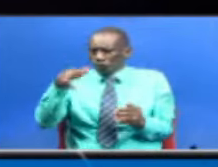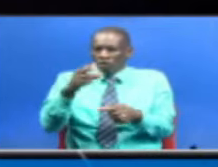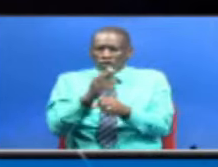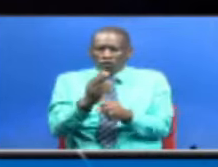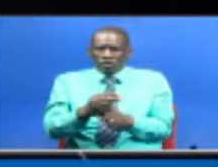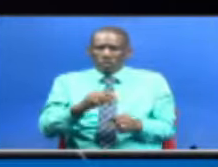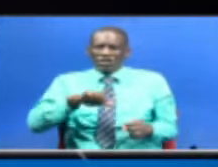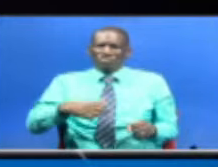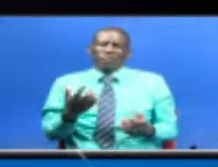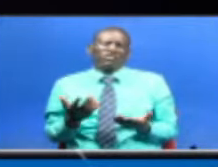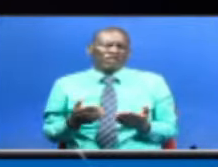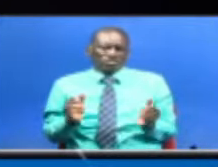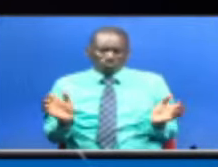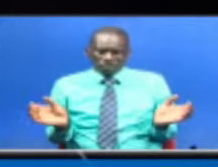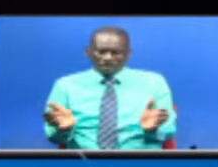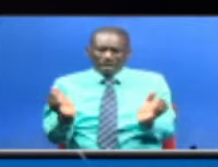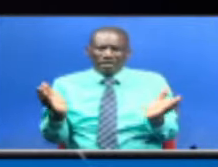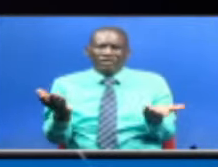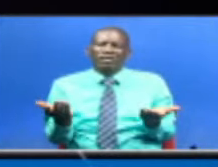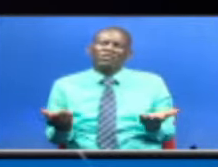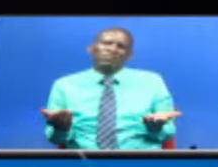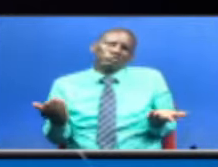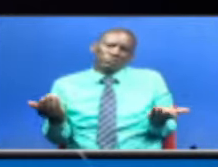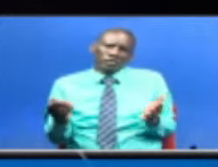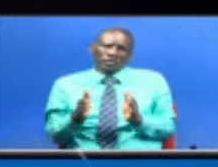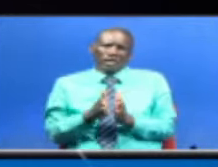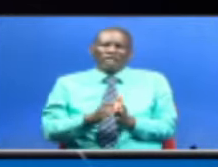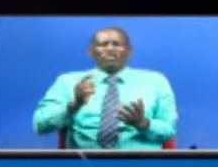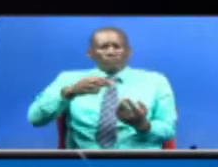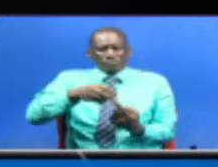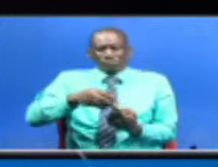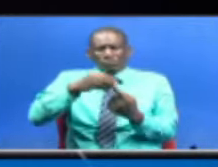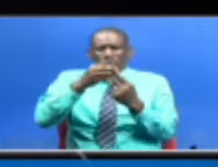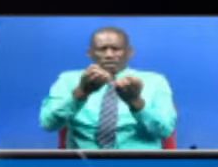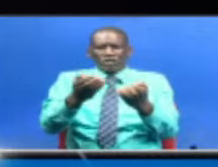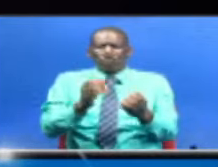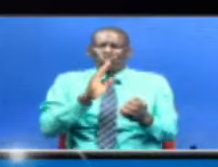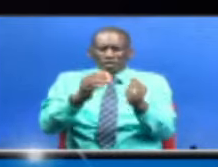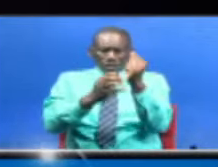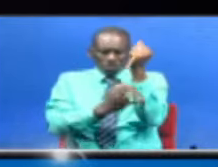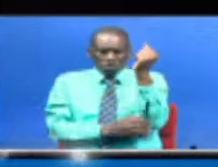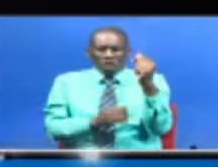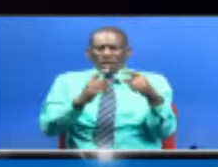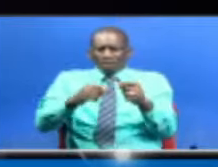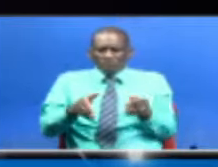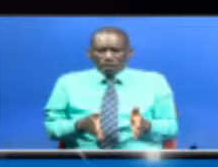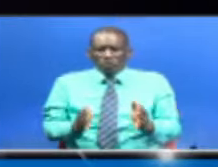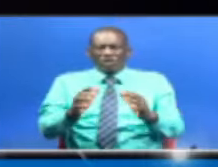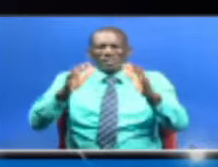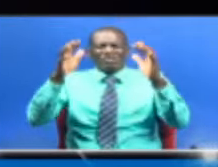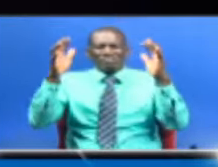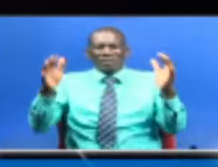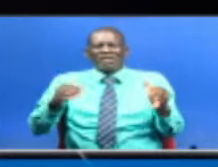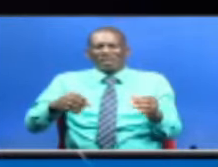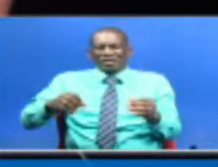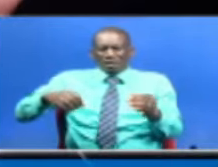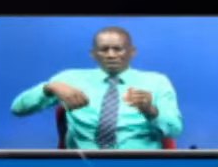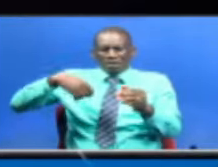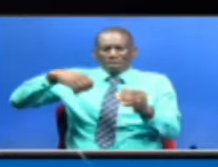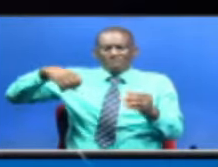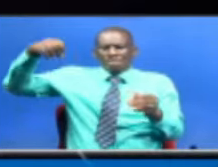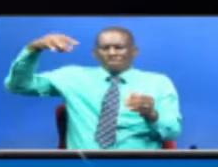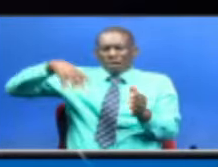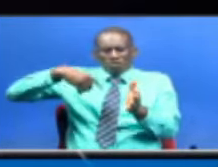that it's motivated and, the first priority need to be the poor. But in terms of these large power plants that were the